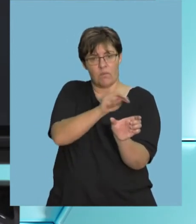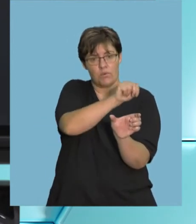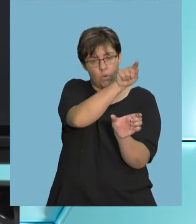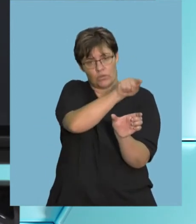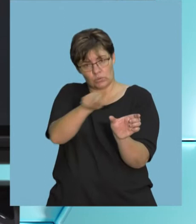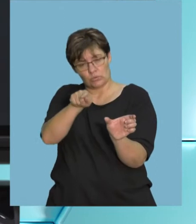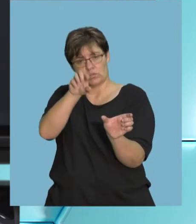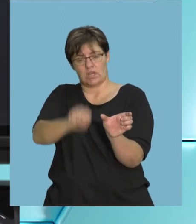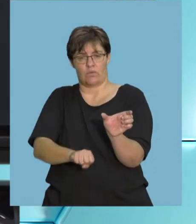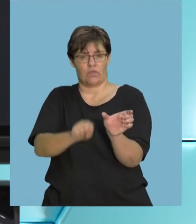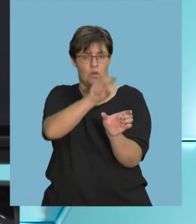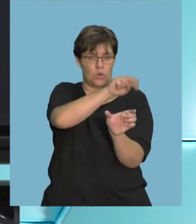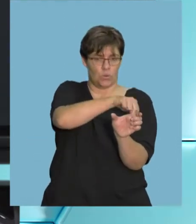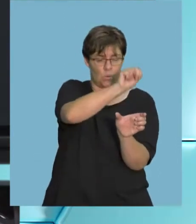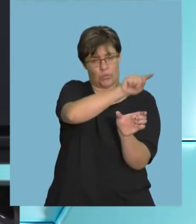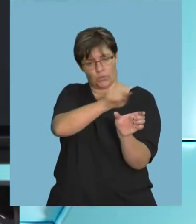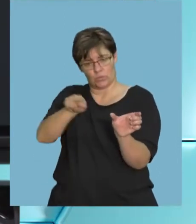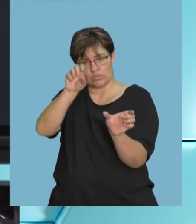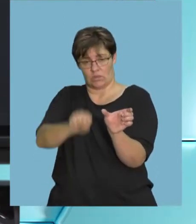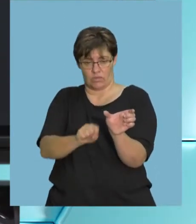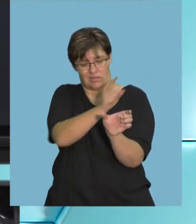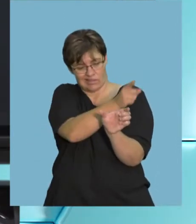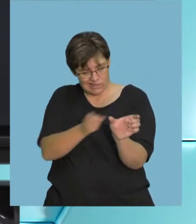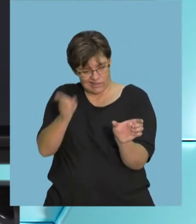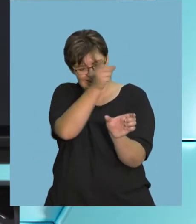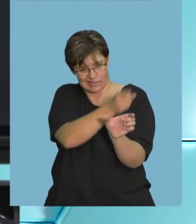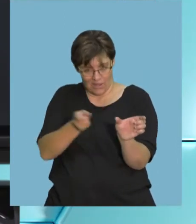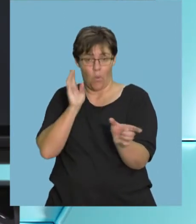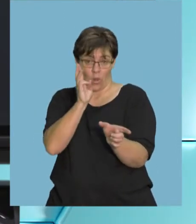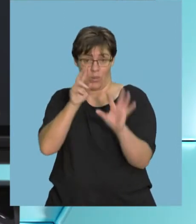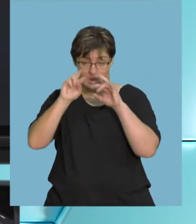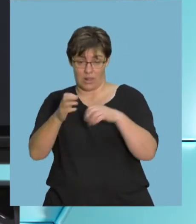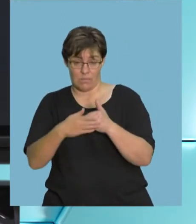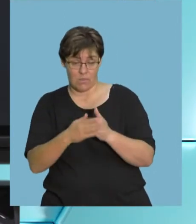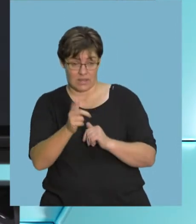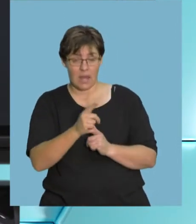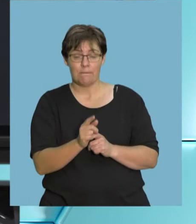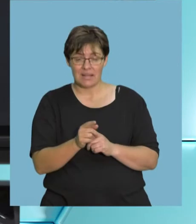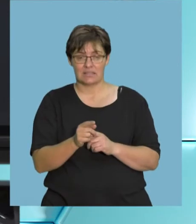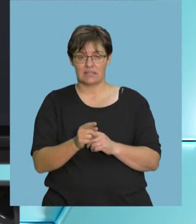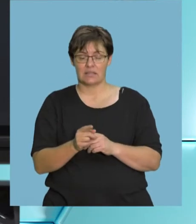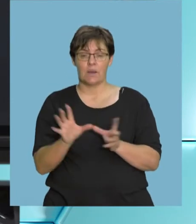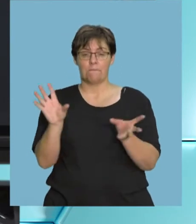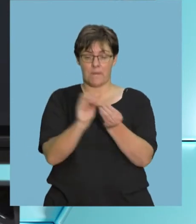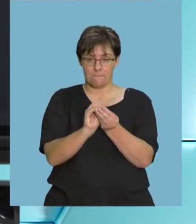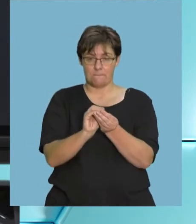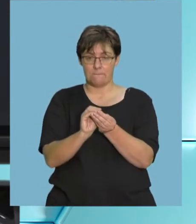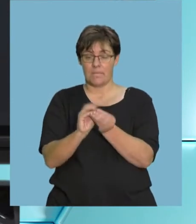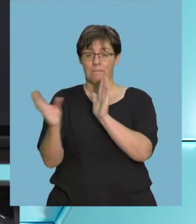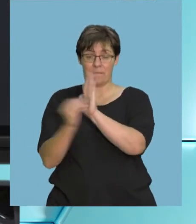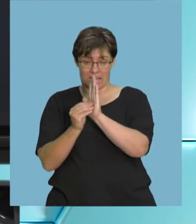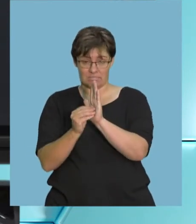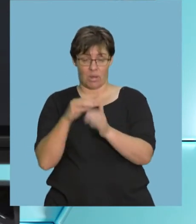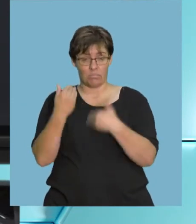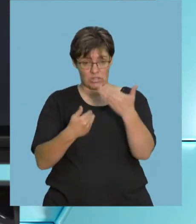why that is important in our coming sessions on exploring magnetism. But the magnetization